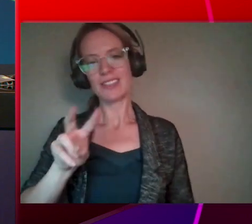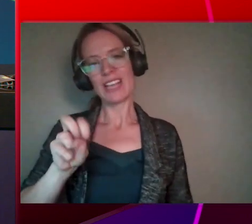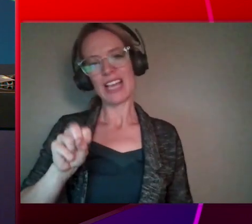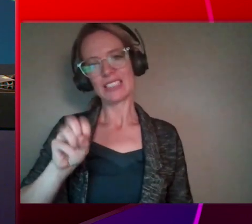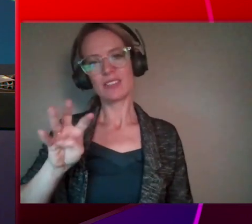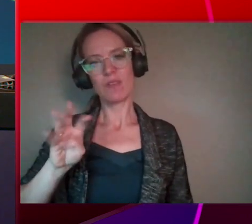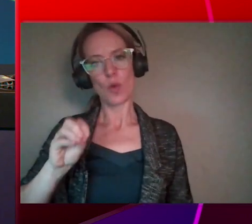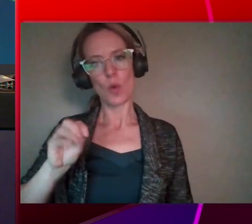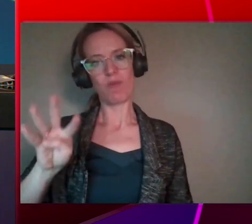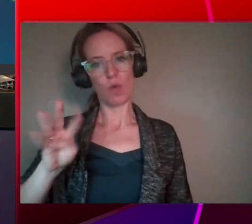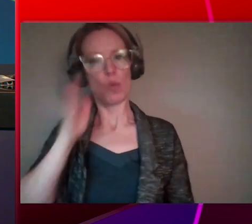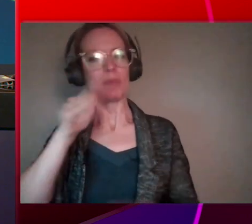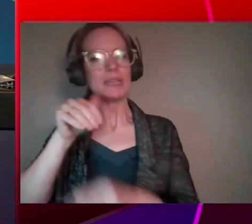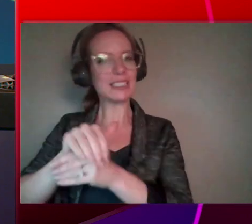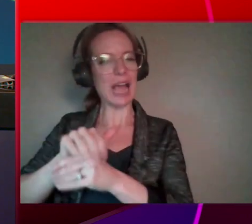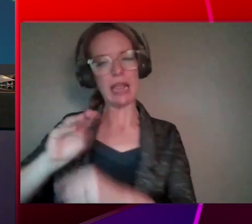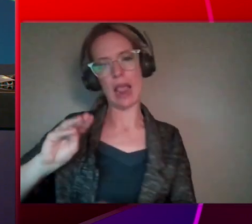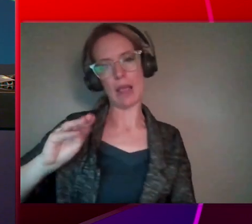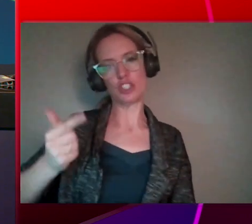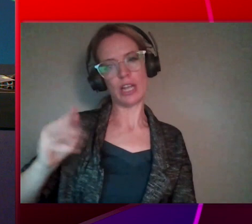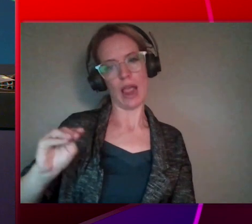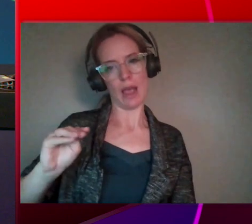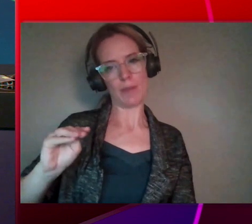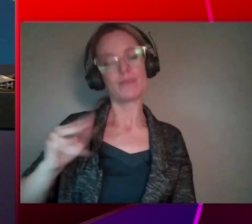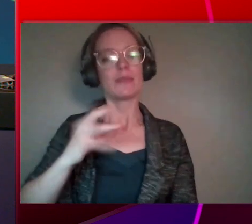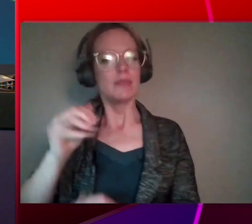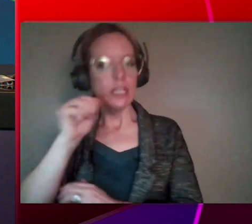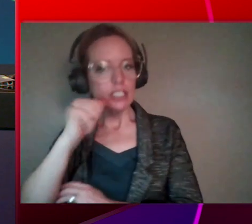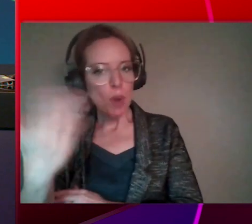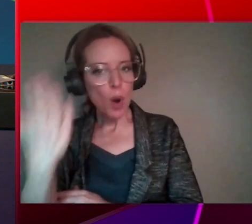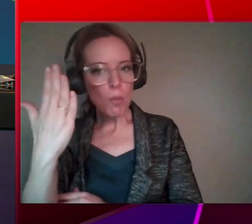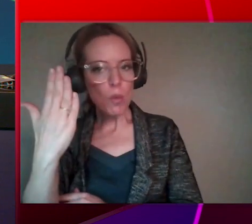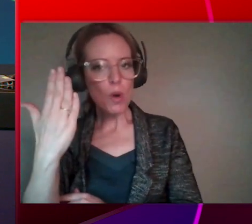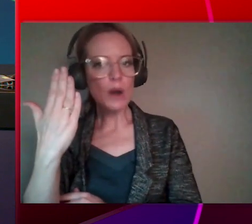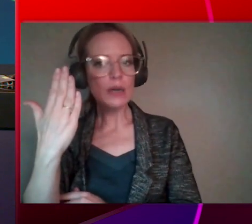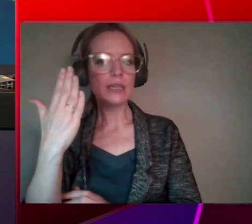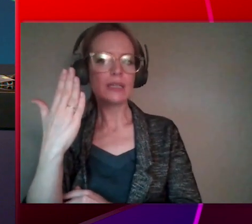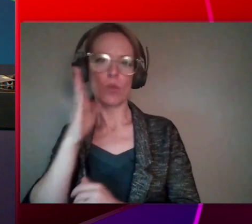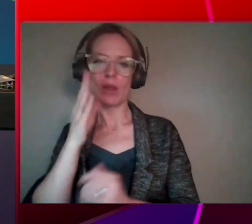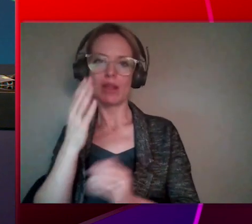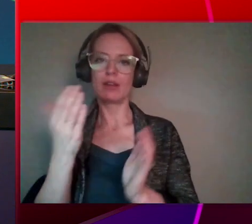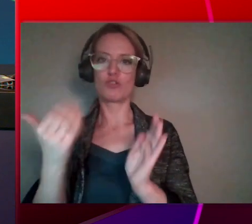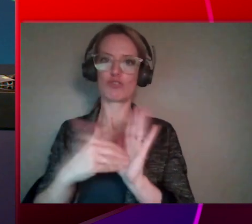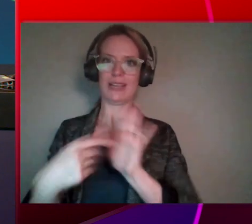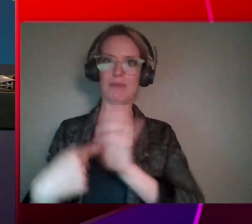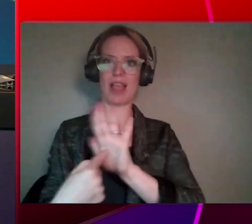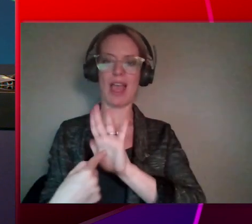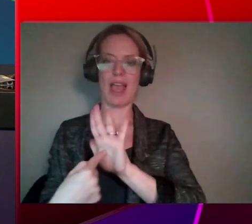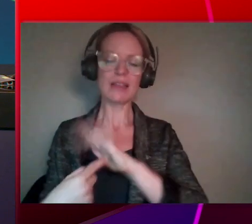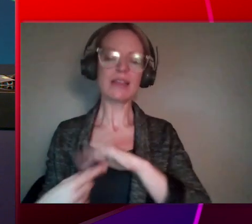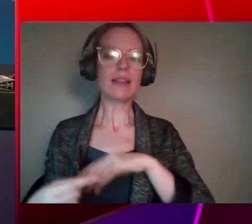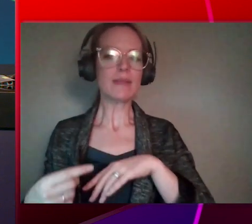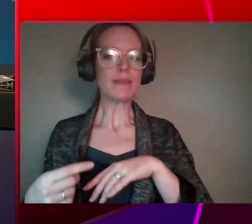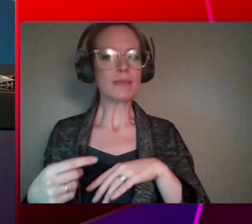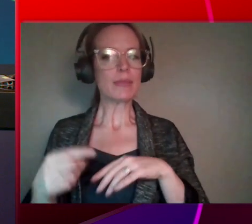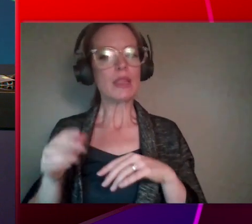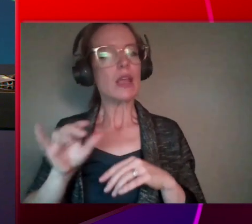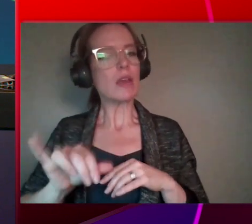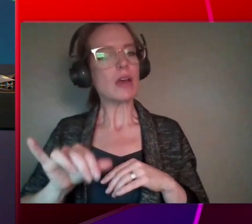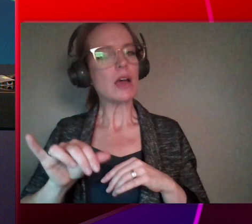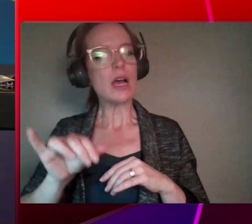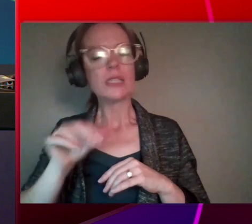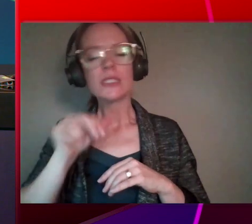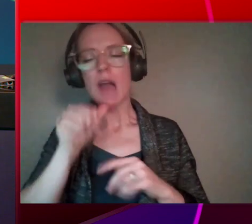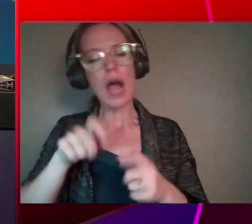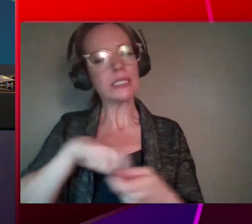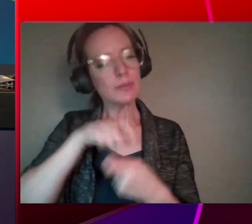in the MGM, and it's tomorrow morning. We're doing a replay of it. That is not going to talk about snapshot resiliency